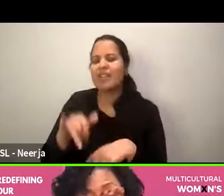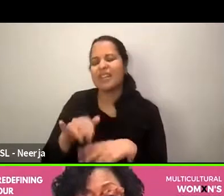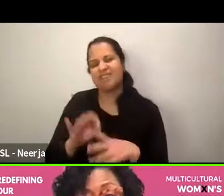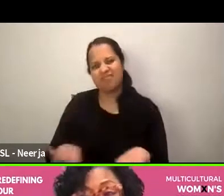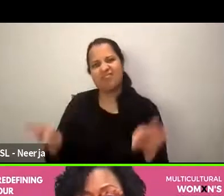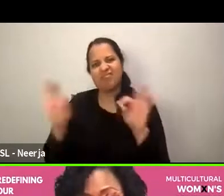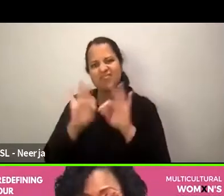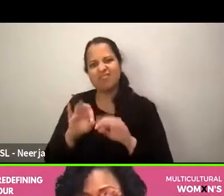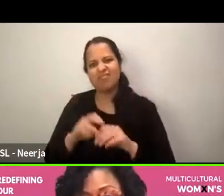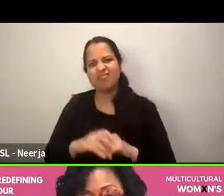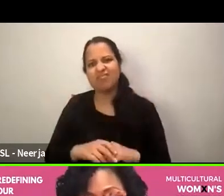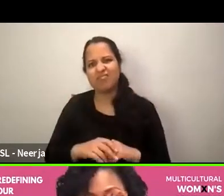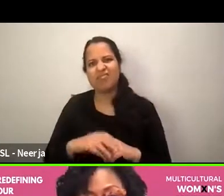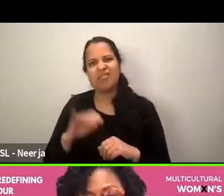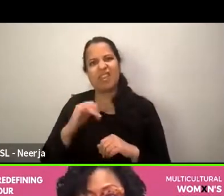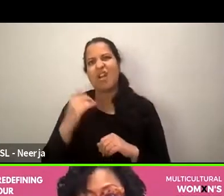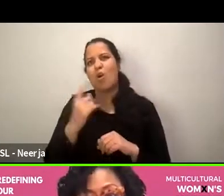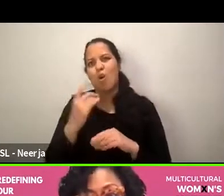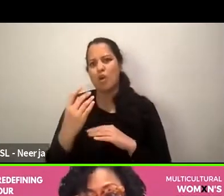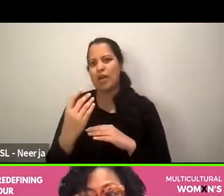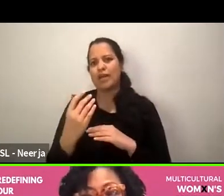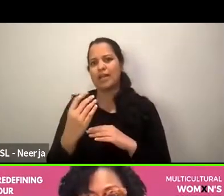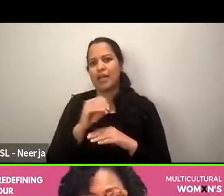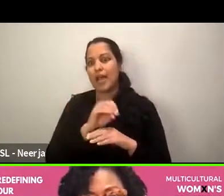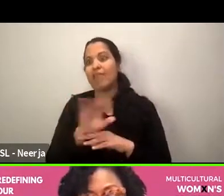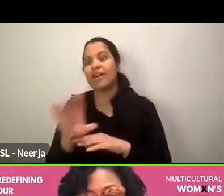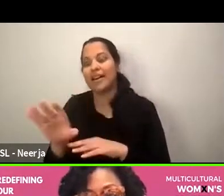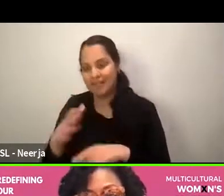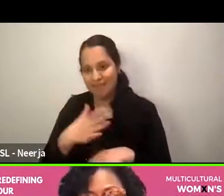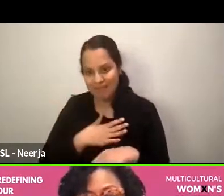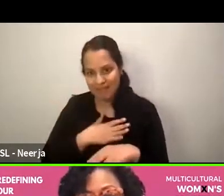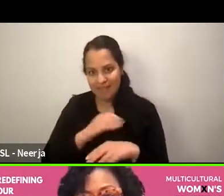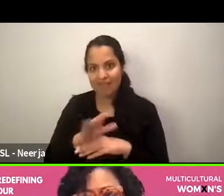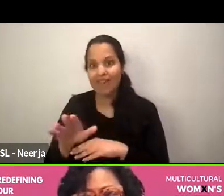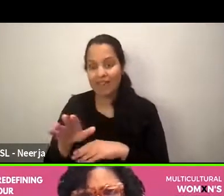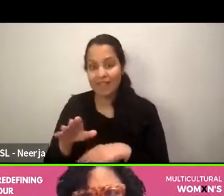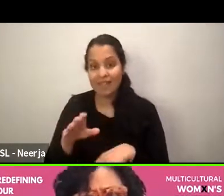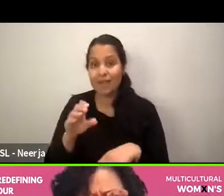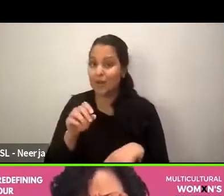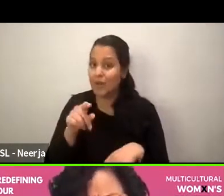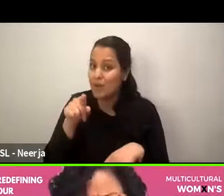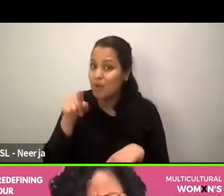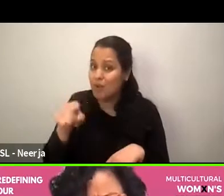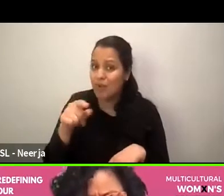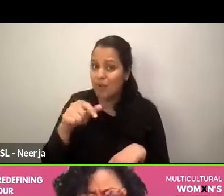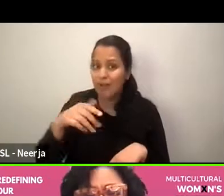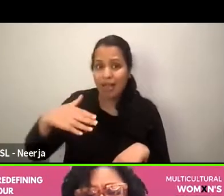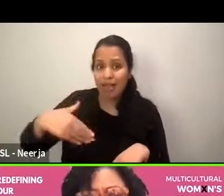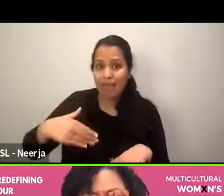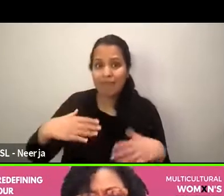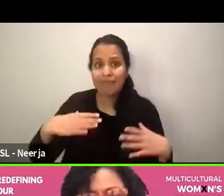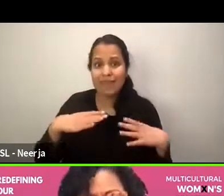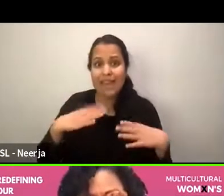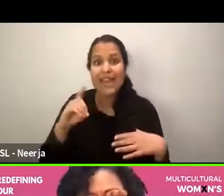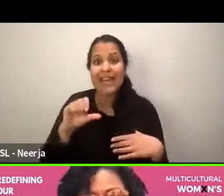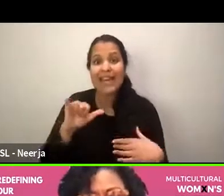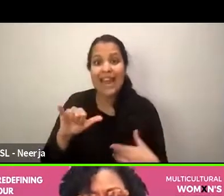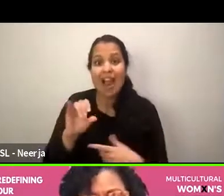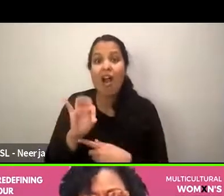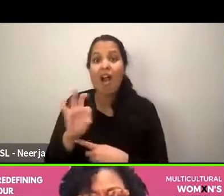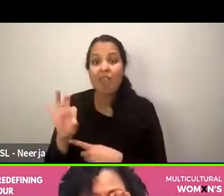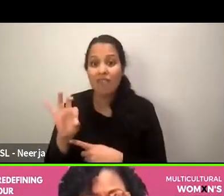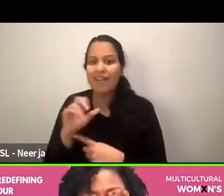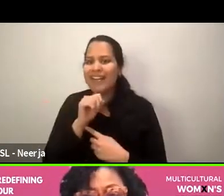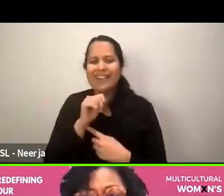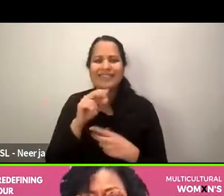know, the advice that I offer is, if you haven't taken a day off, and I mean a literal day off, not just Saturday